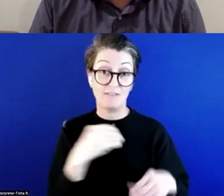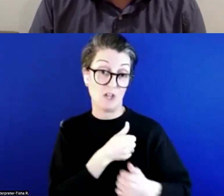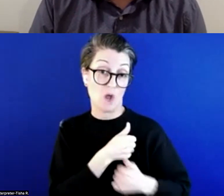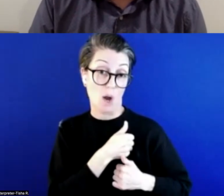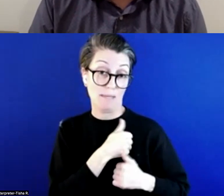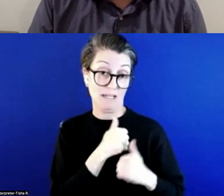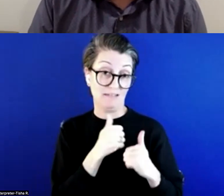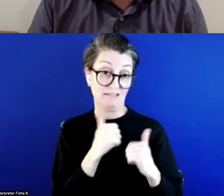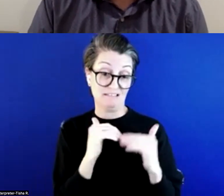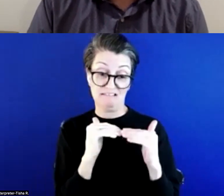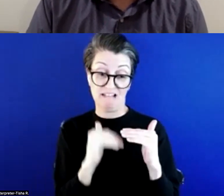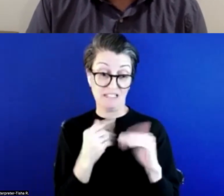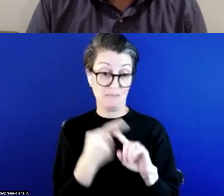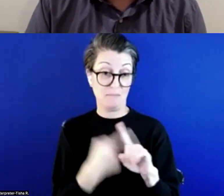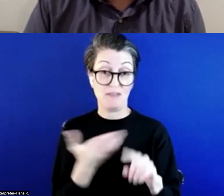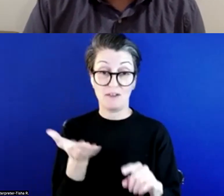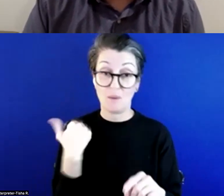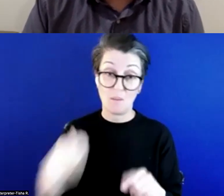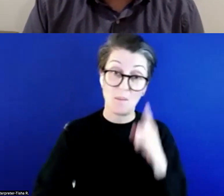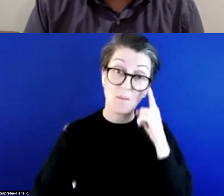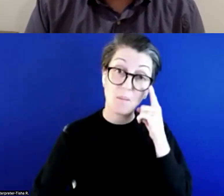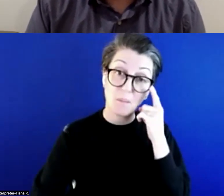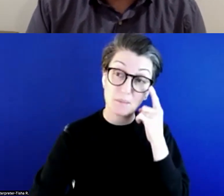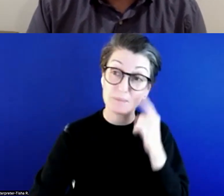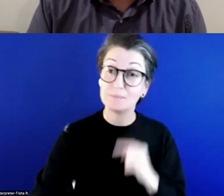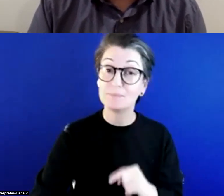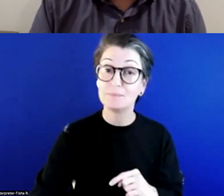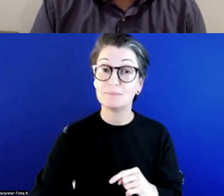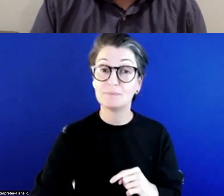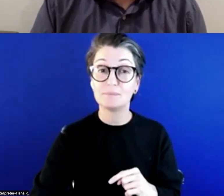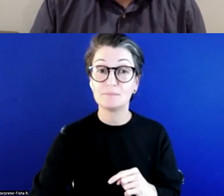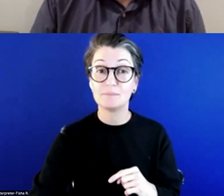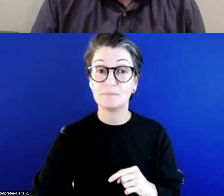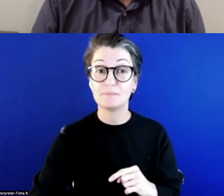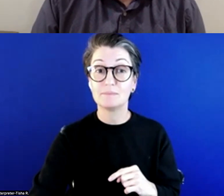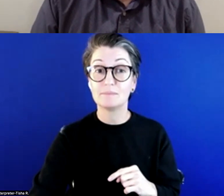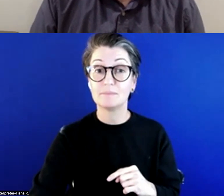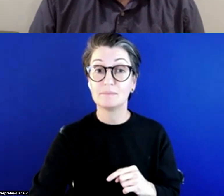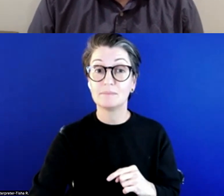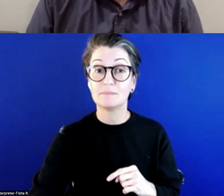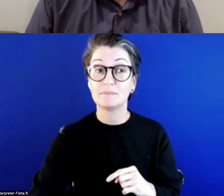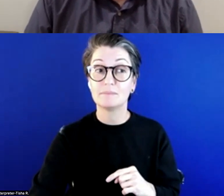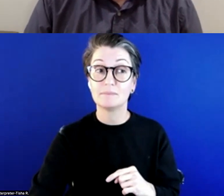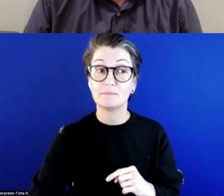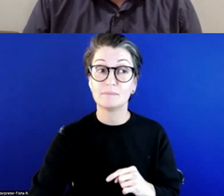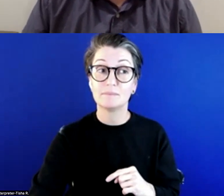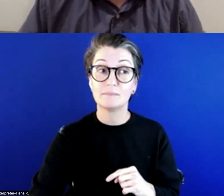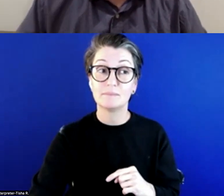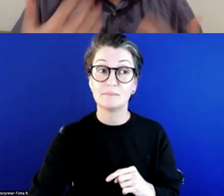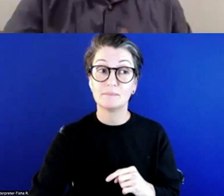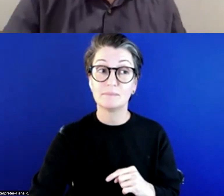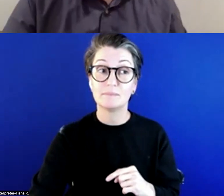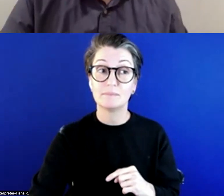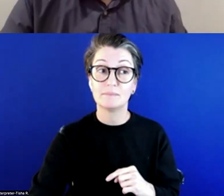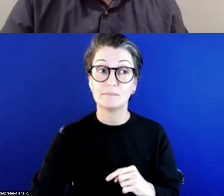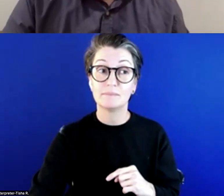ago, so I'm still navigating a new world. And I